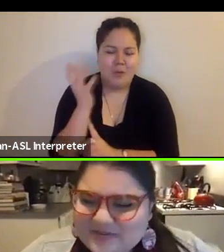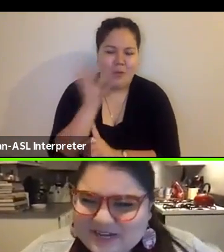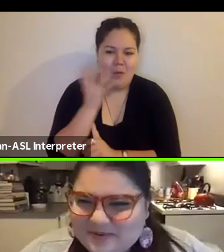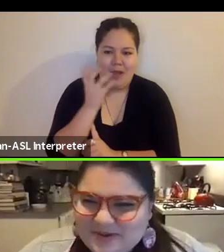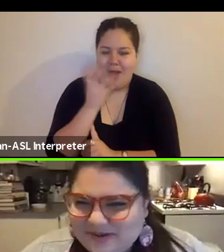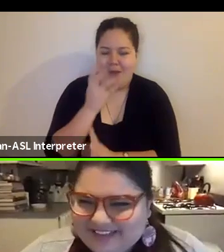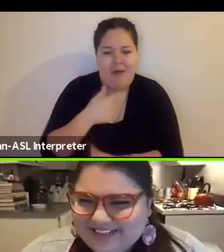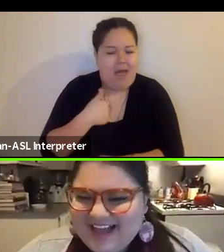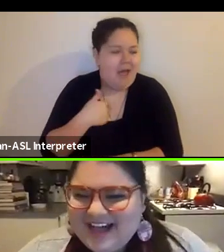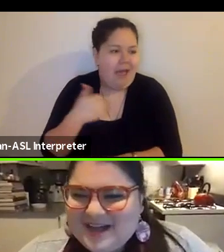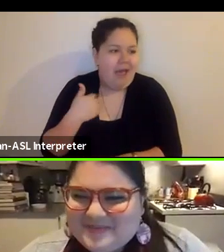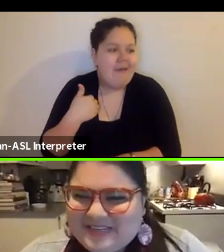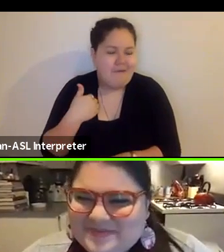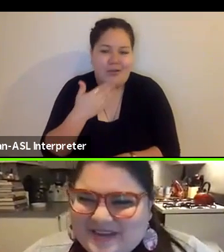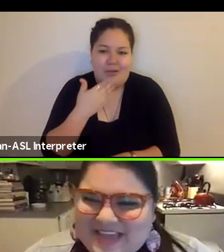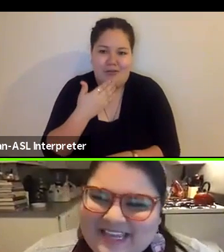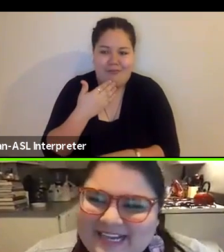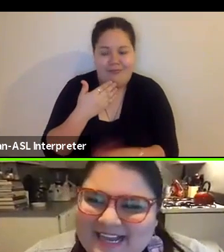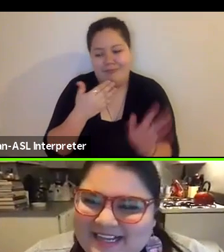Just the way I'm provoking.